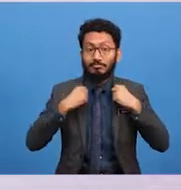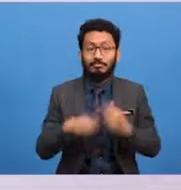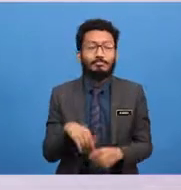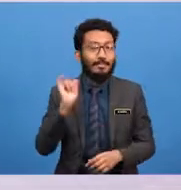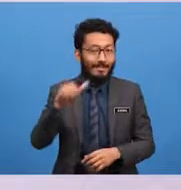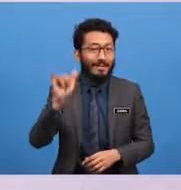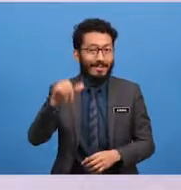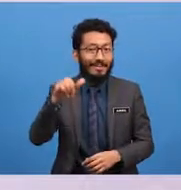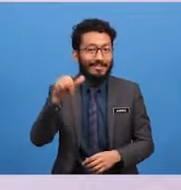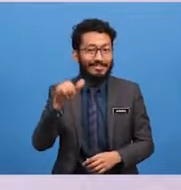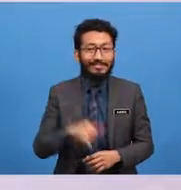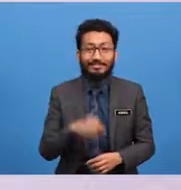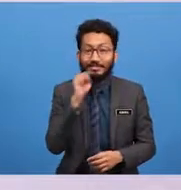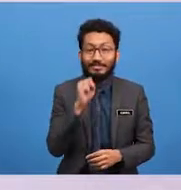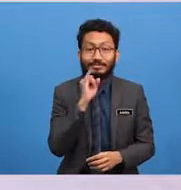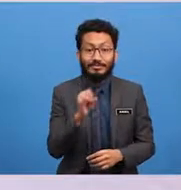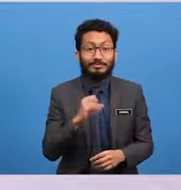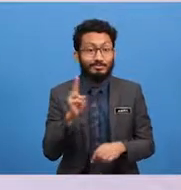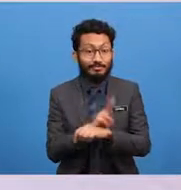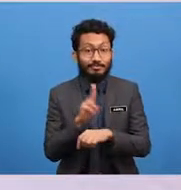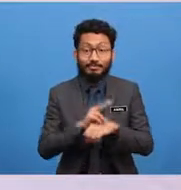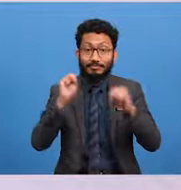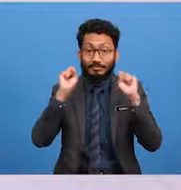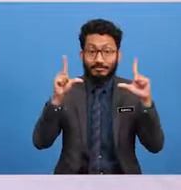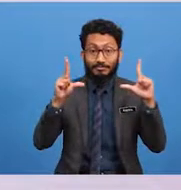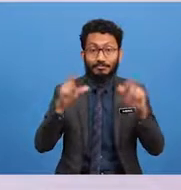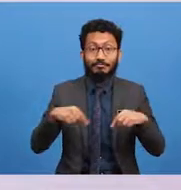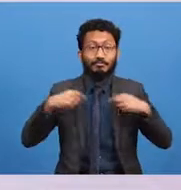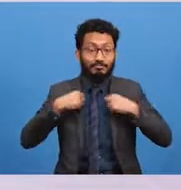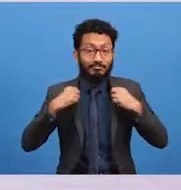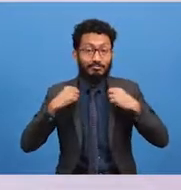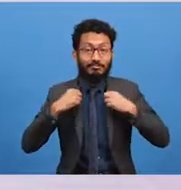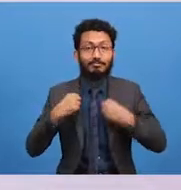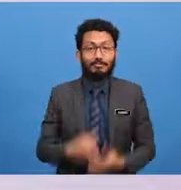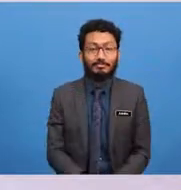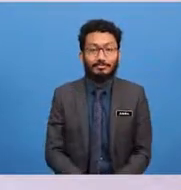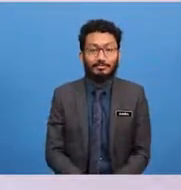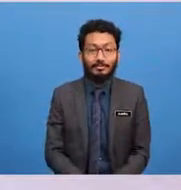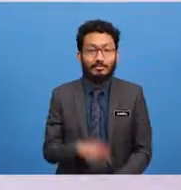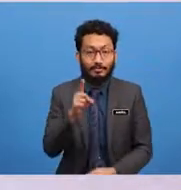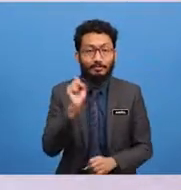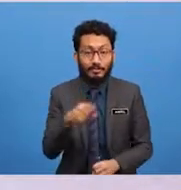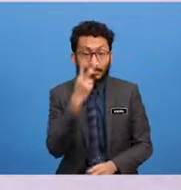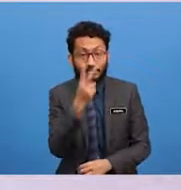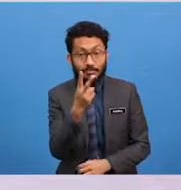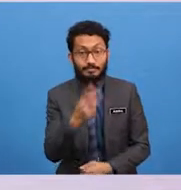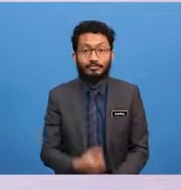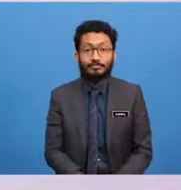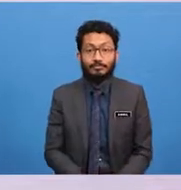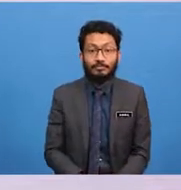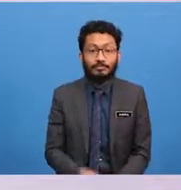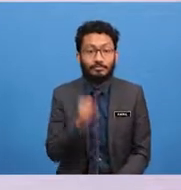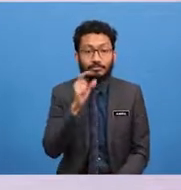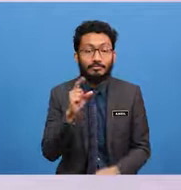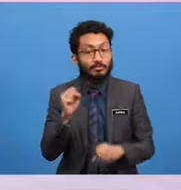Indeed. She is wearing amazing clothes. As you can see, she's wearing